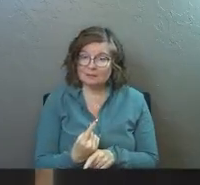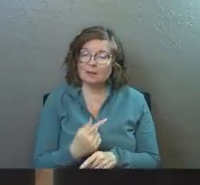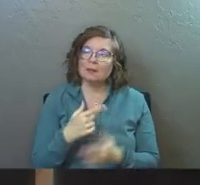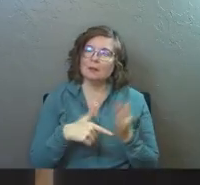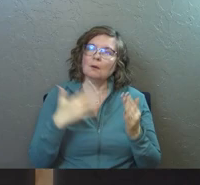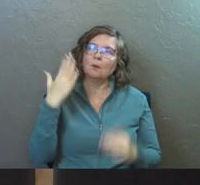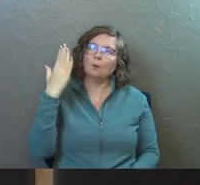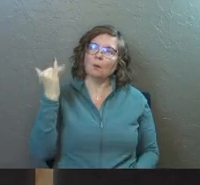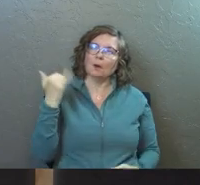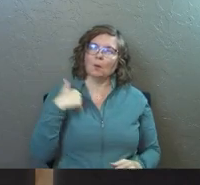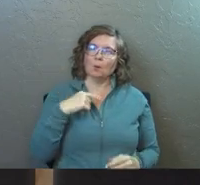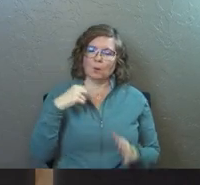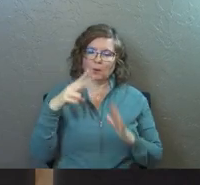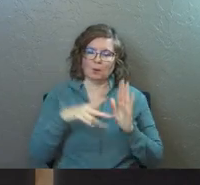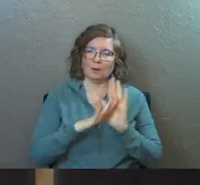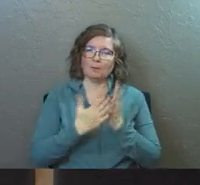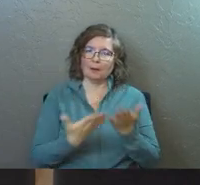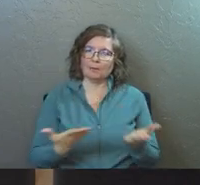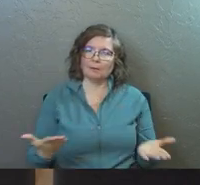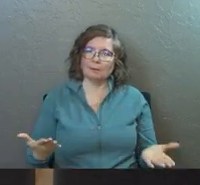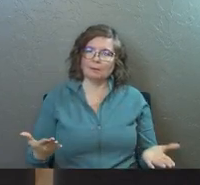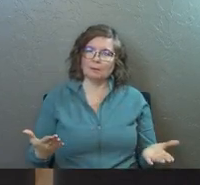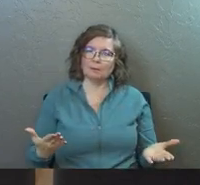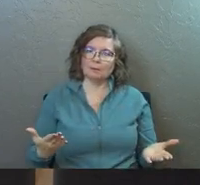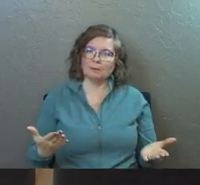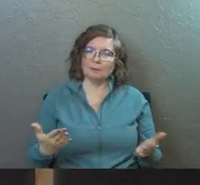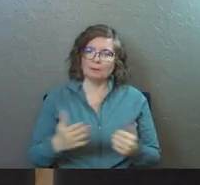This is why we read the Bible.